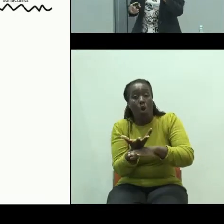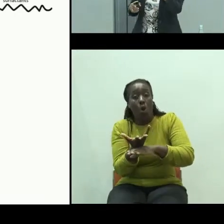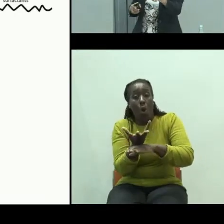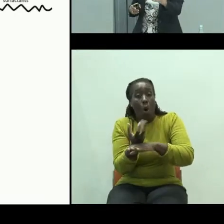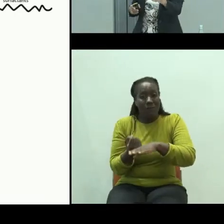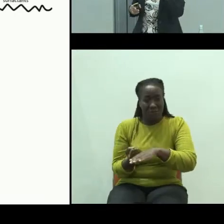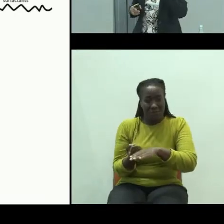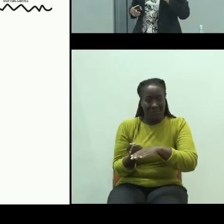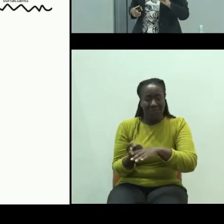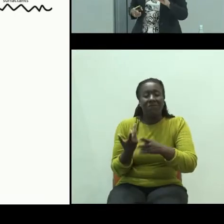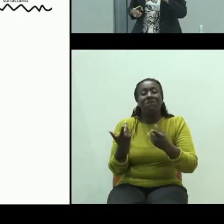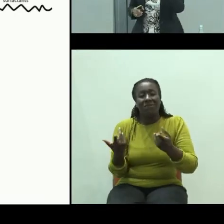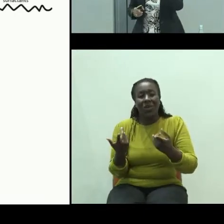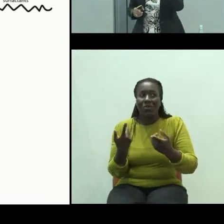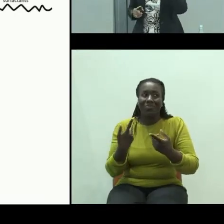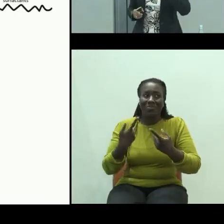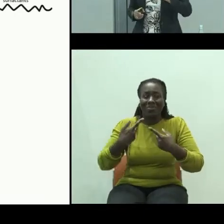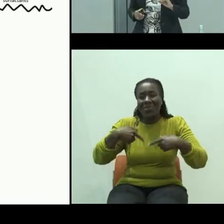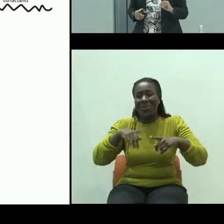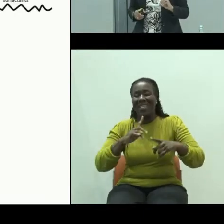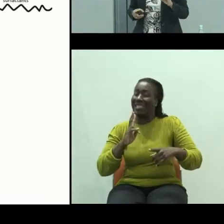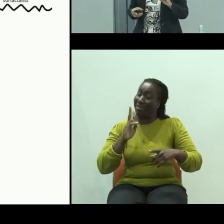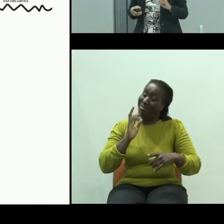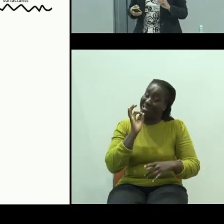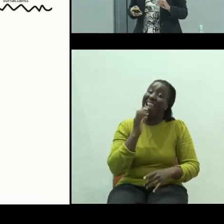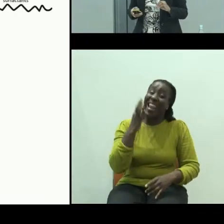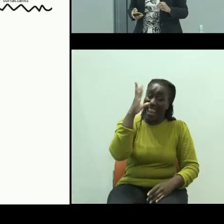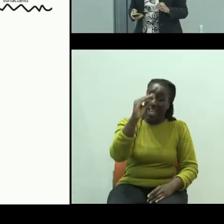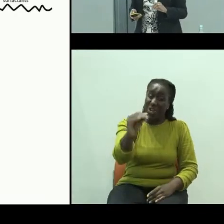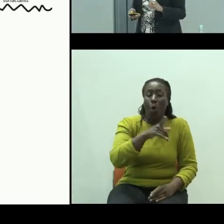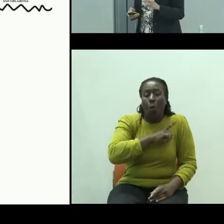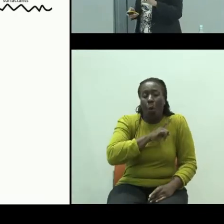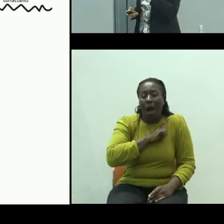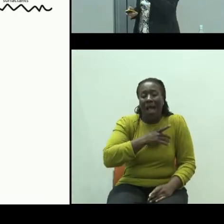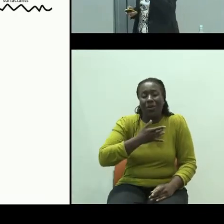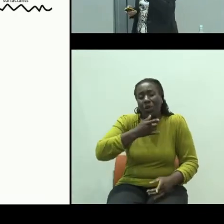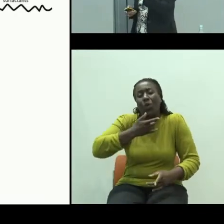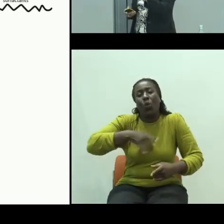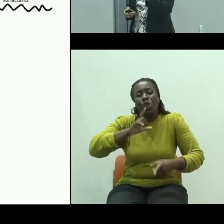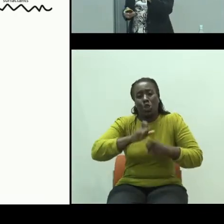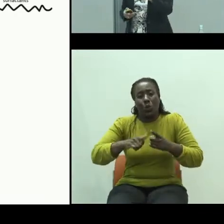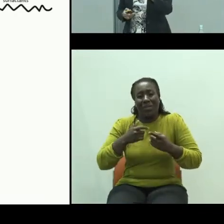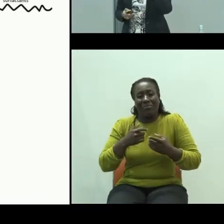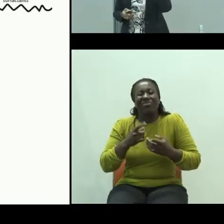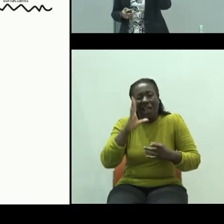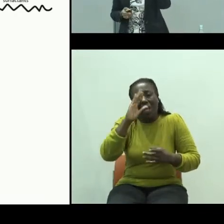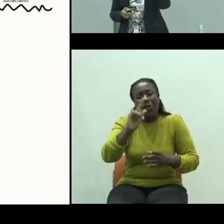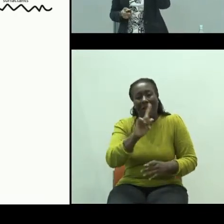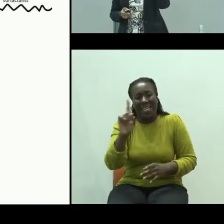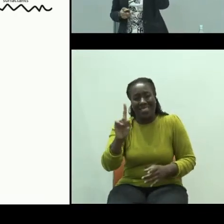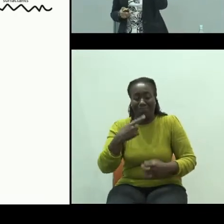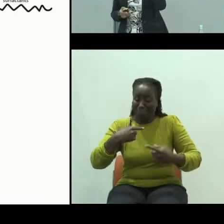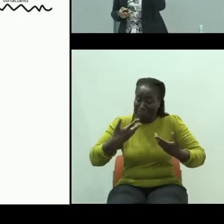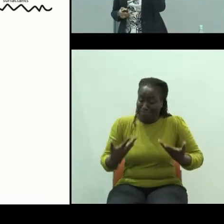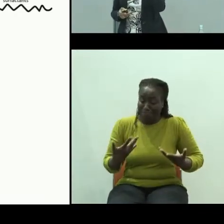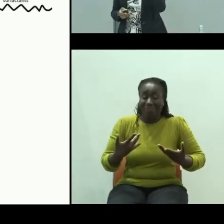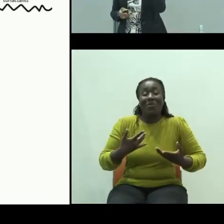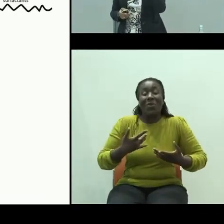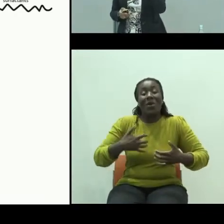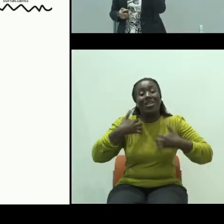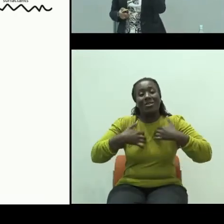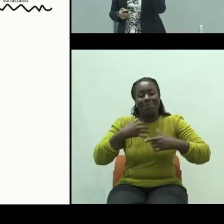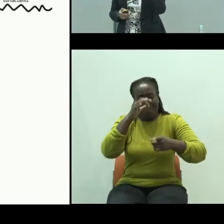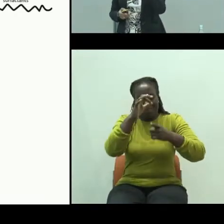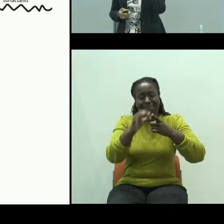again, I'm going to wait and give you the punchline for why we wanted to do this a little bit later. But I'll say in this case, we were interested in a very